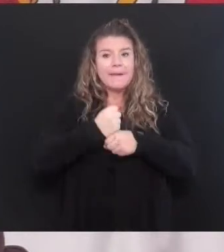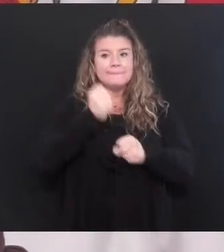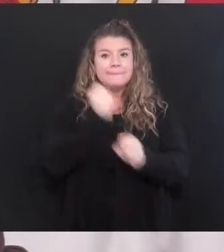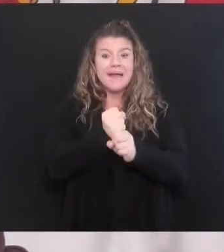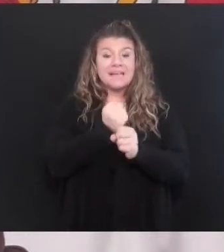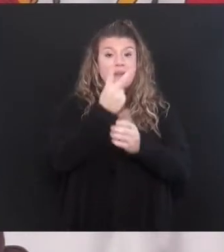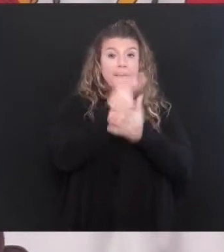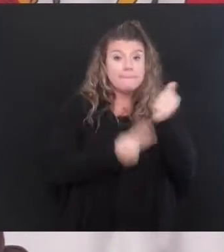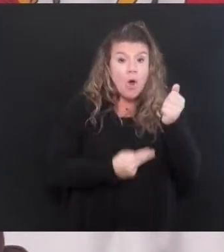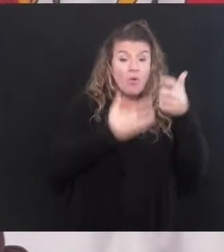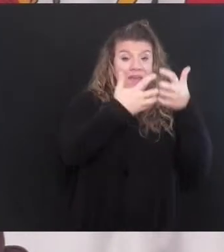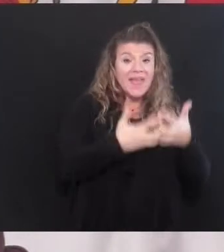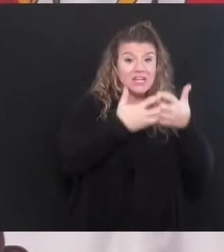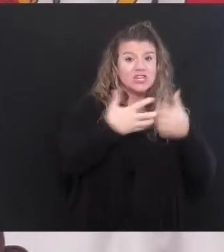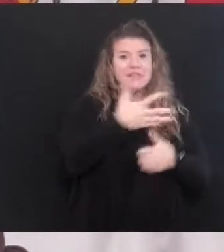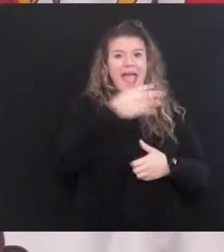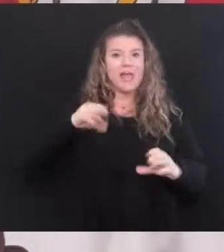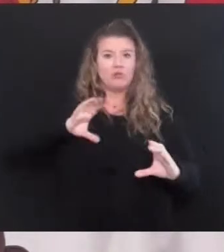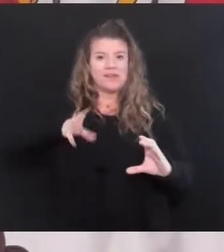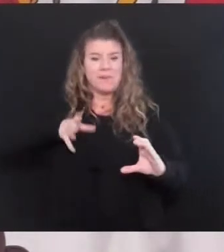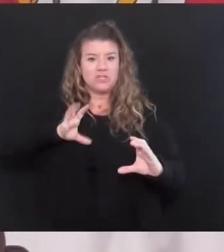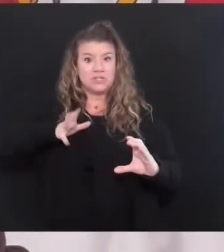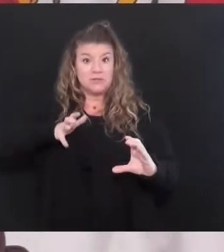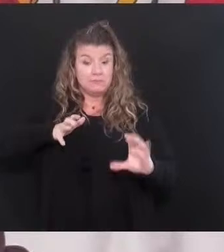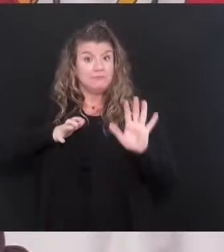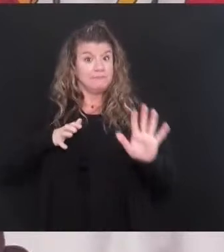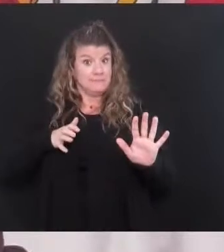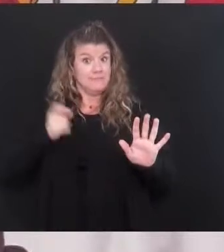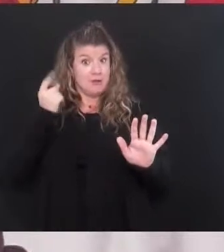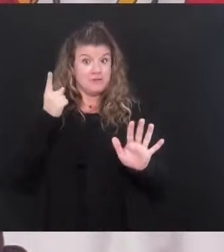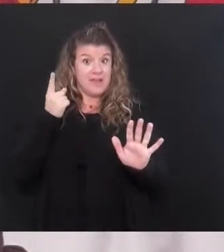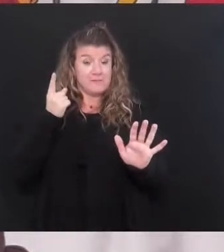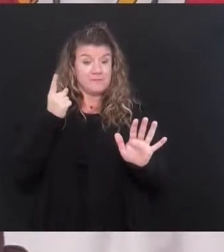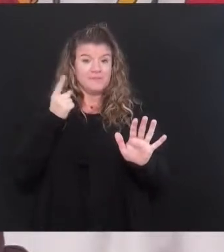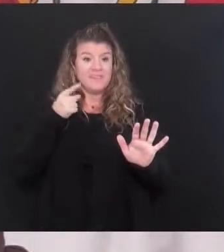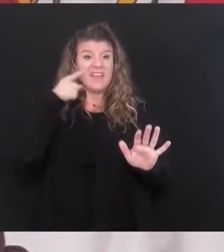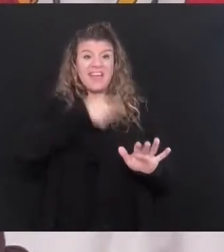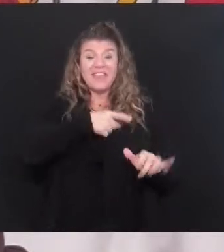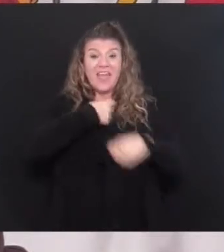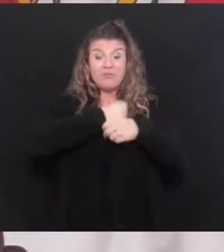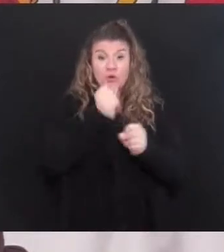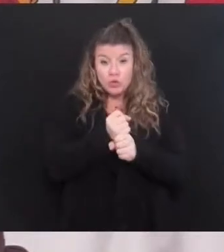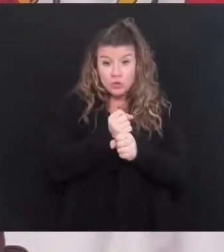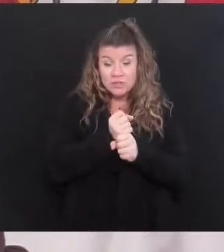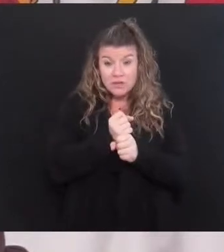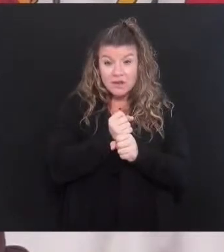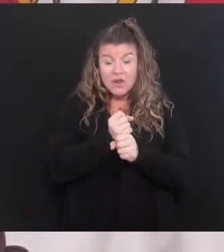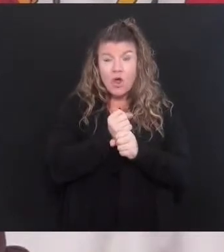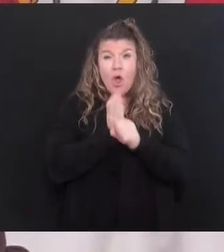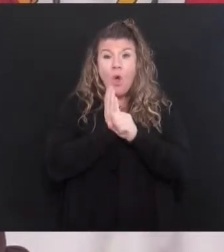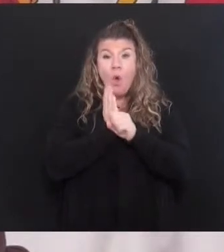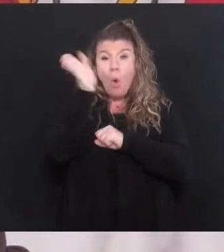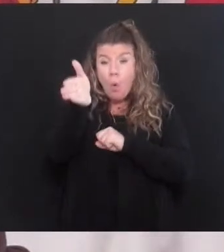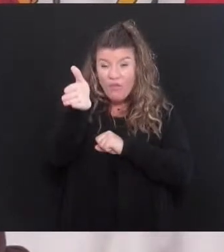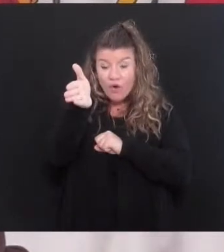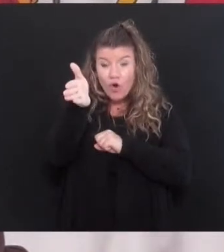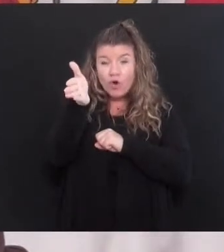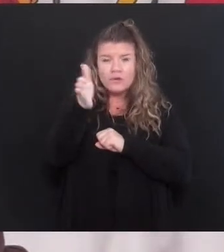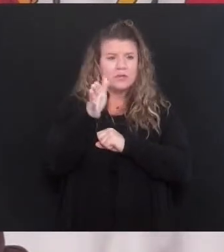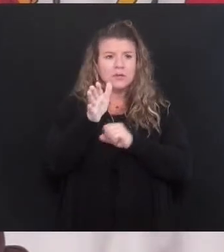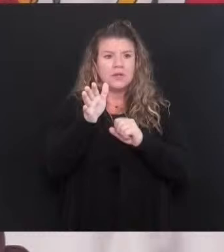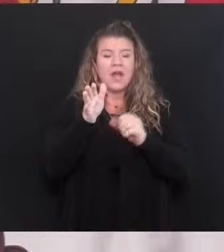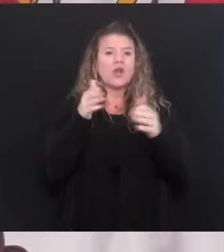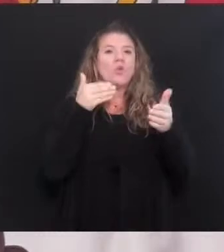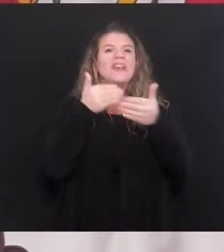both engines and transmissions. Now I want you to get this. They have produced over 20